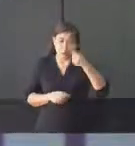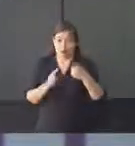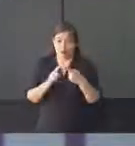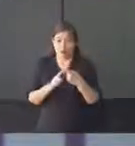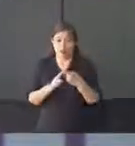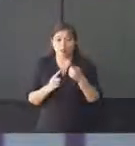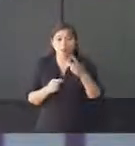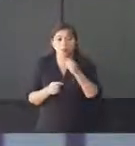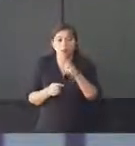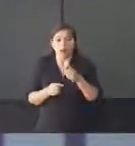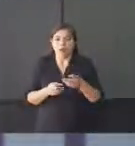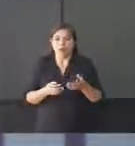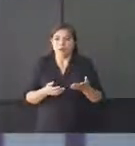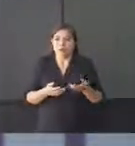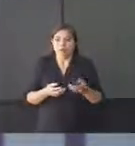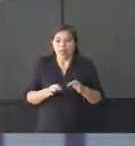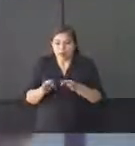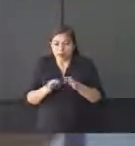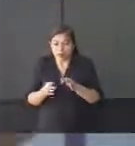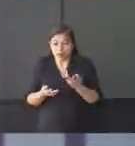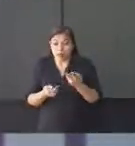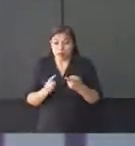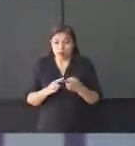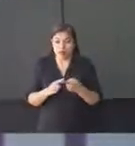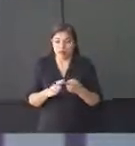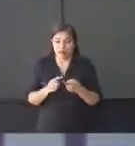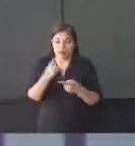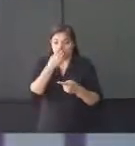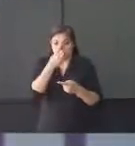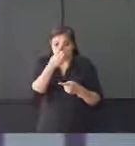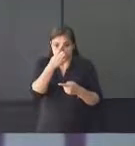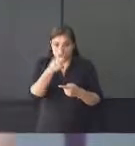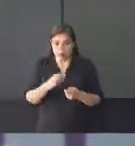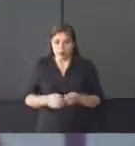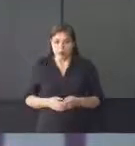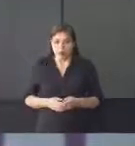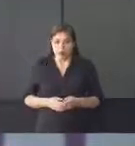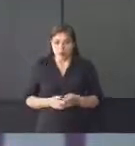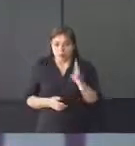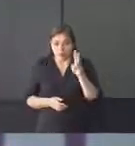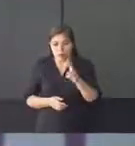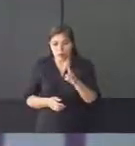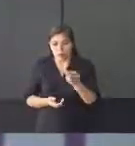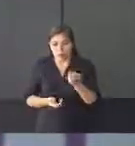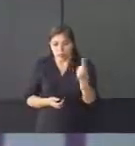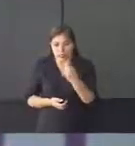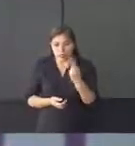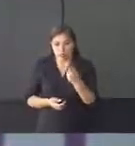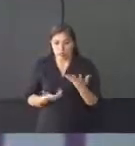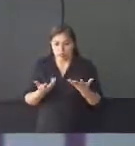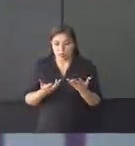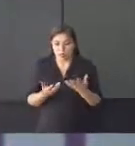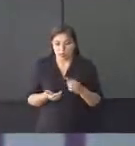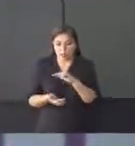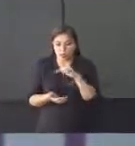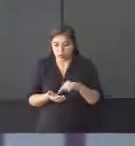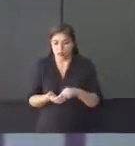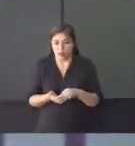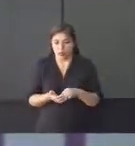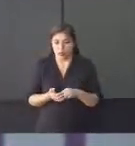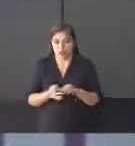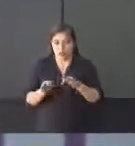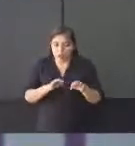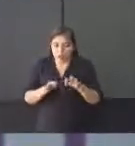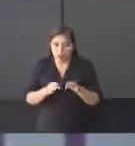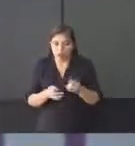one, production delocalization is a risk for us. I'm not talking about anarchy, but we need to produce some things